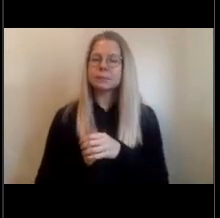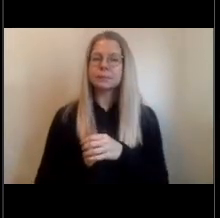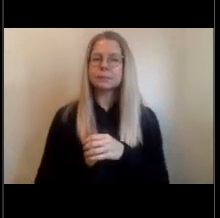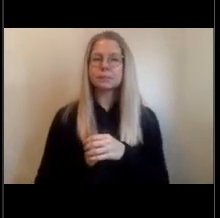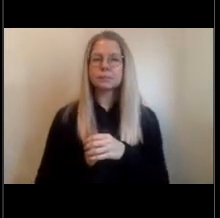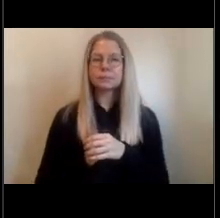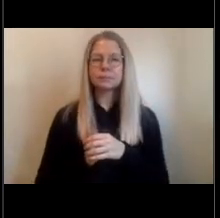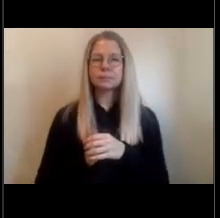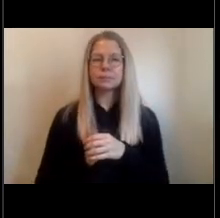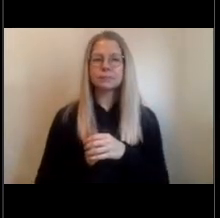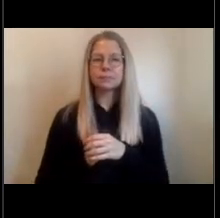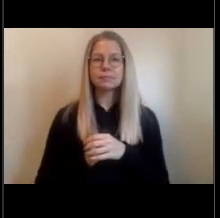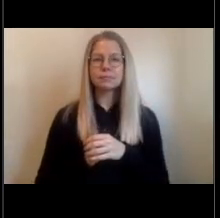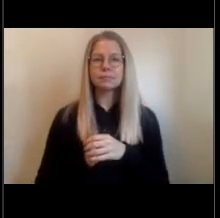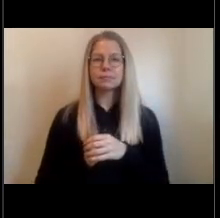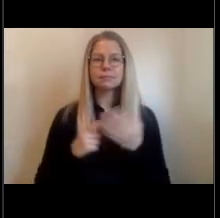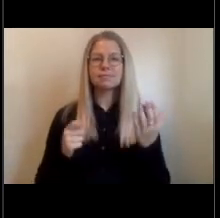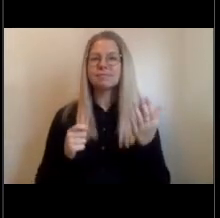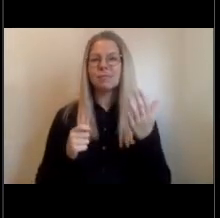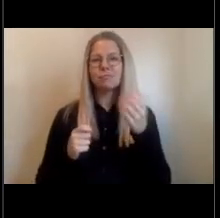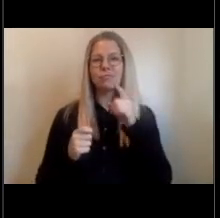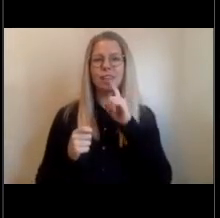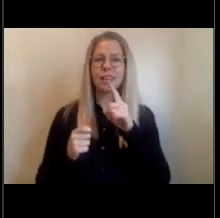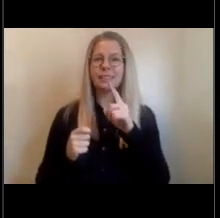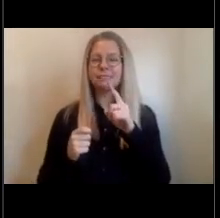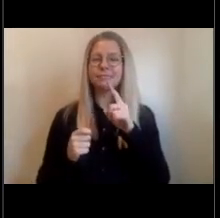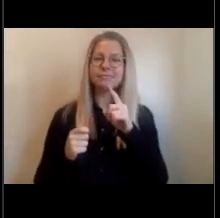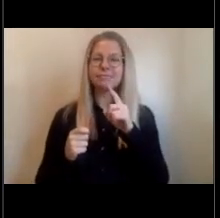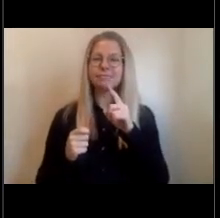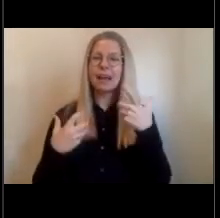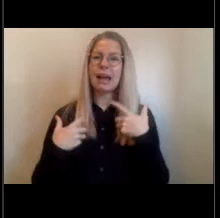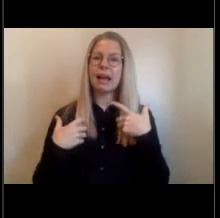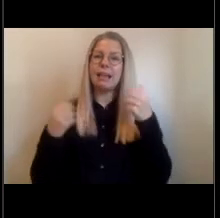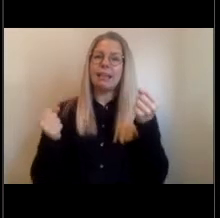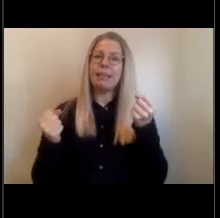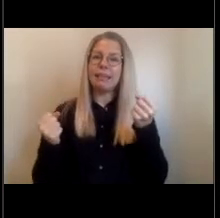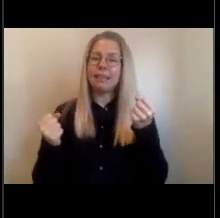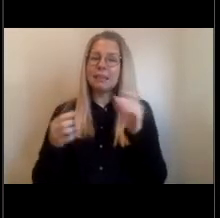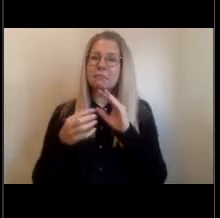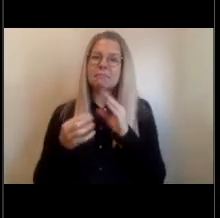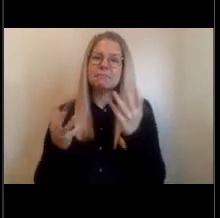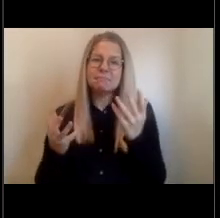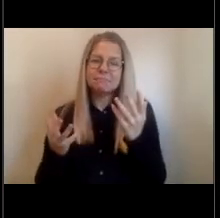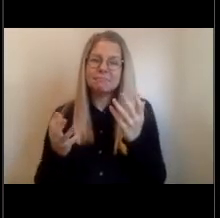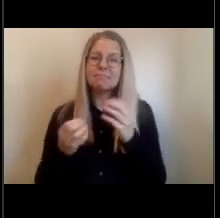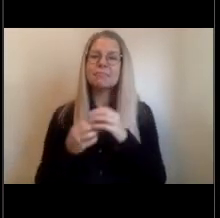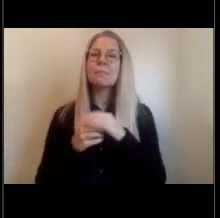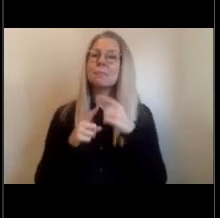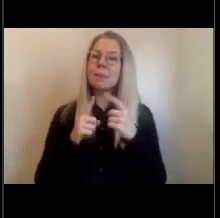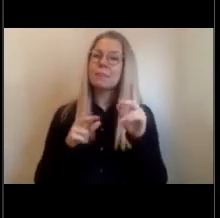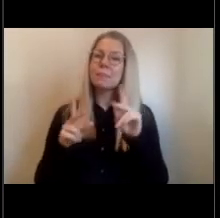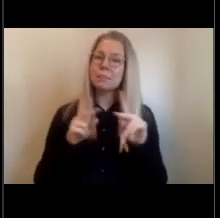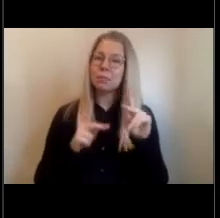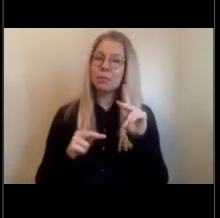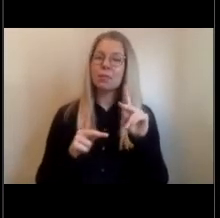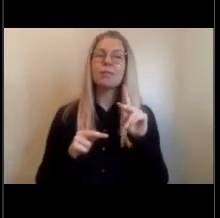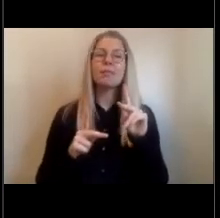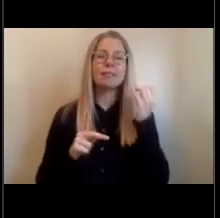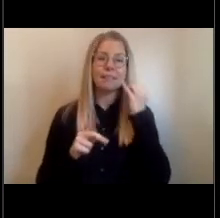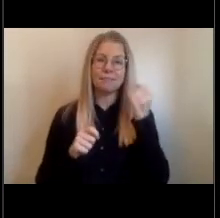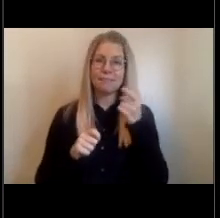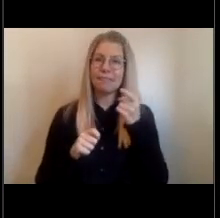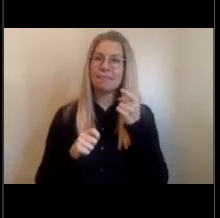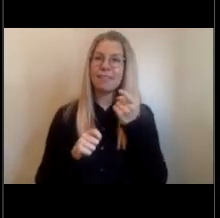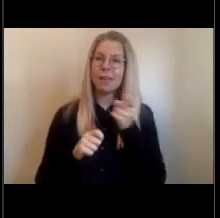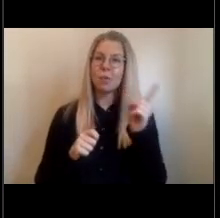objective health, okay? So even people who were more frail, who had significant health issues, if they had the positive views